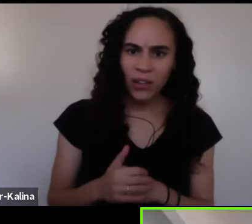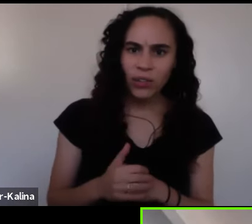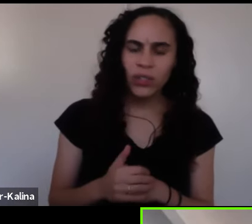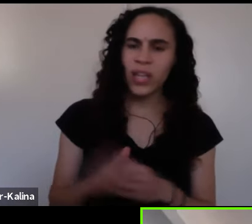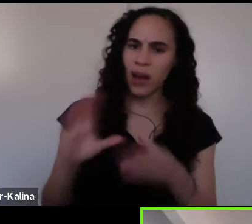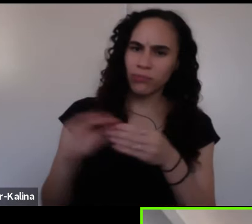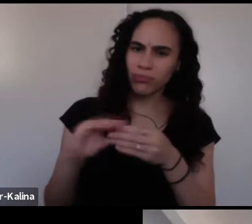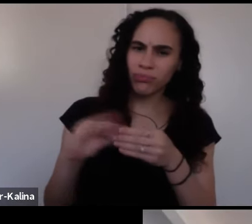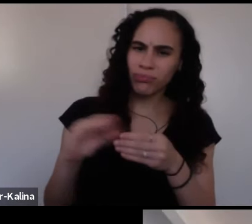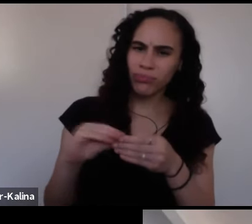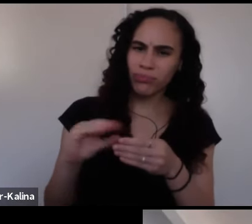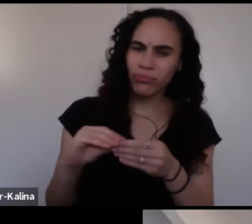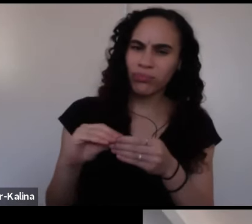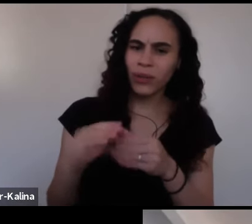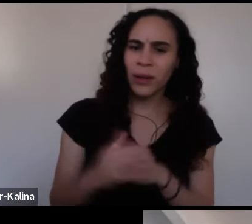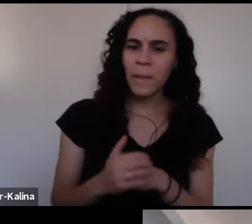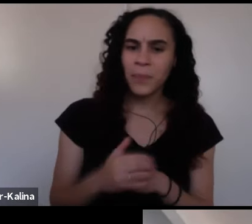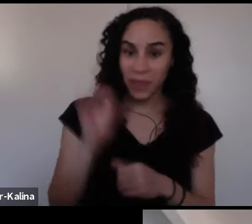Yeah. Yeah.